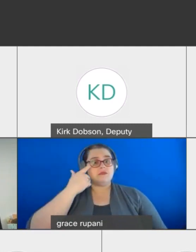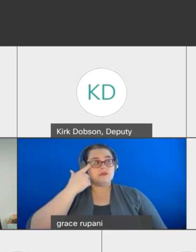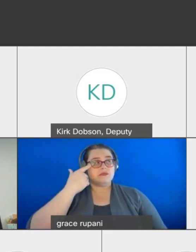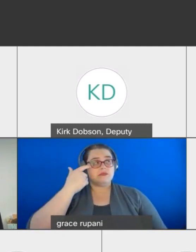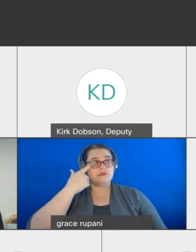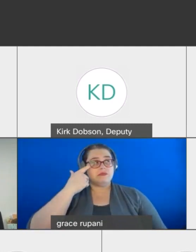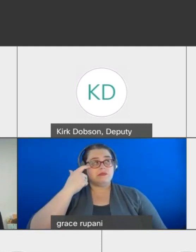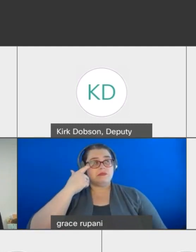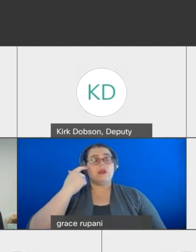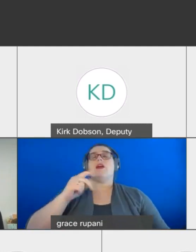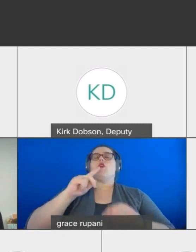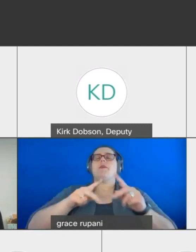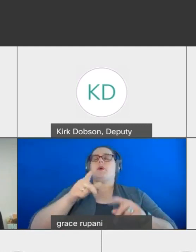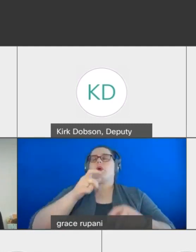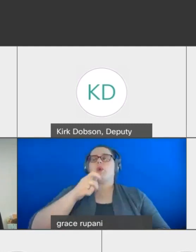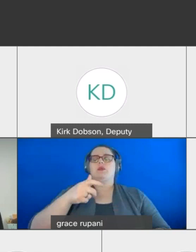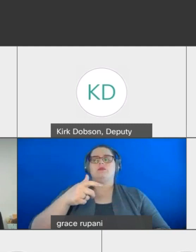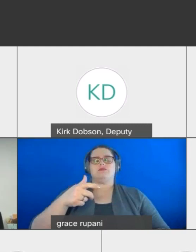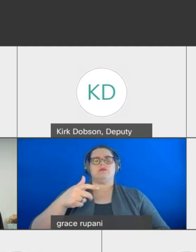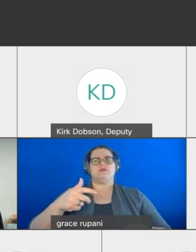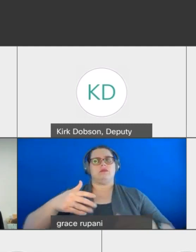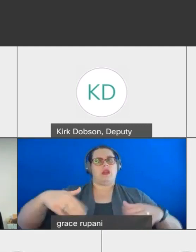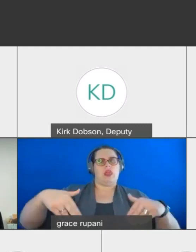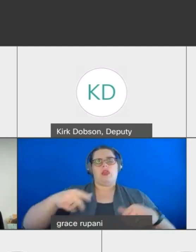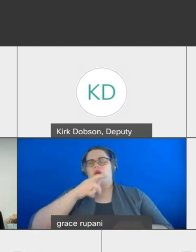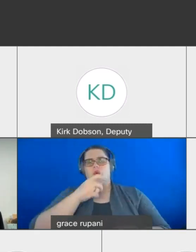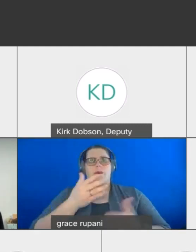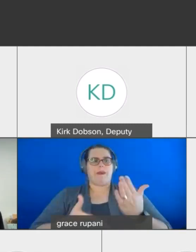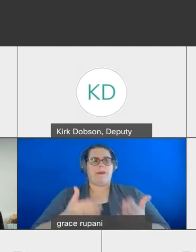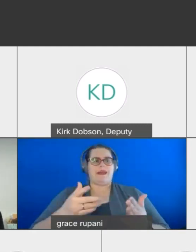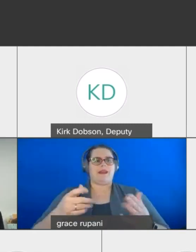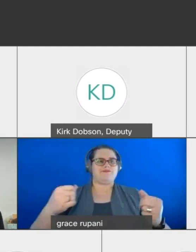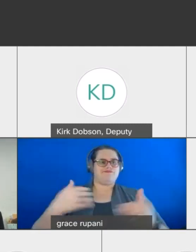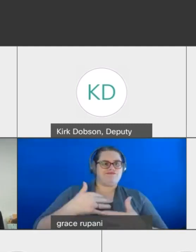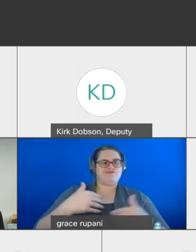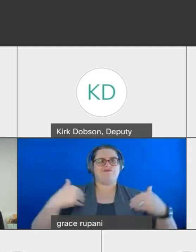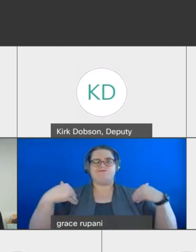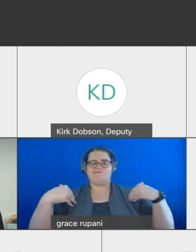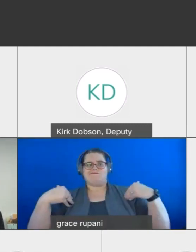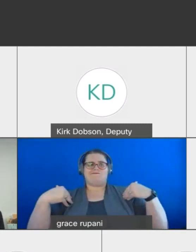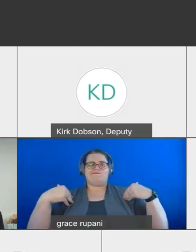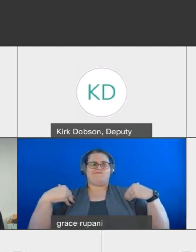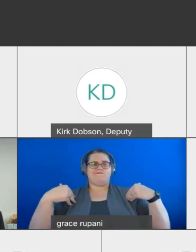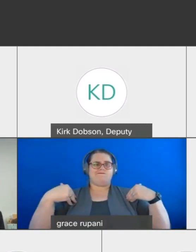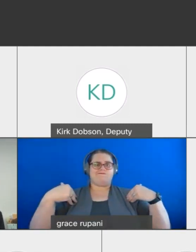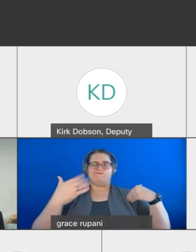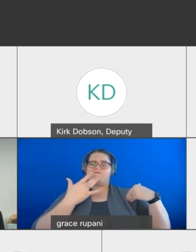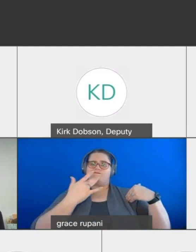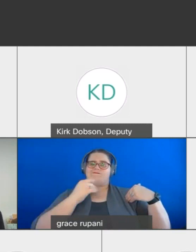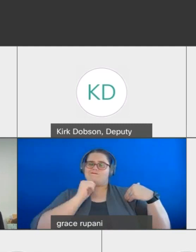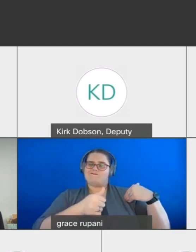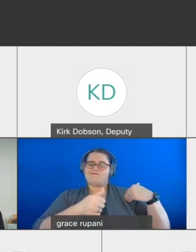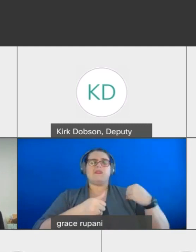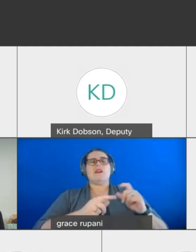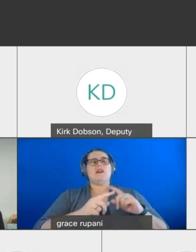in terms of folks who are remaining, who are still hesitant, who, in some instances where it says no, it doesn't say no, never,